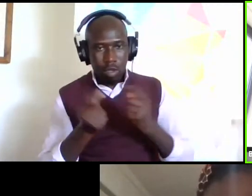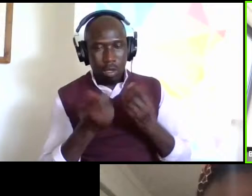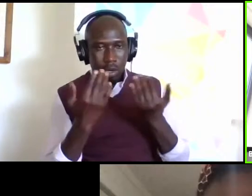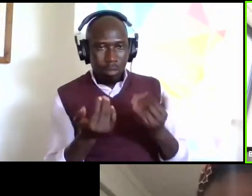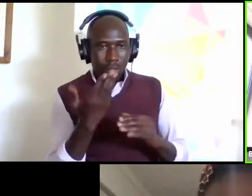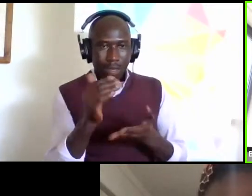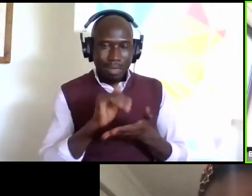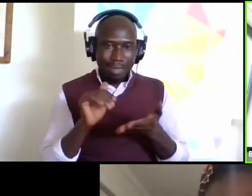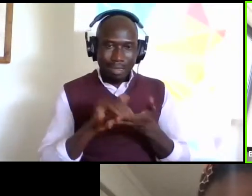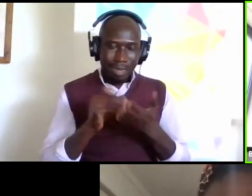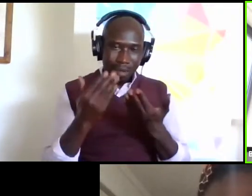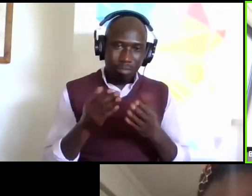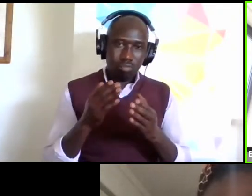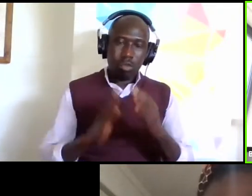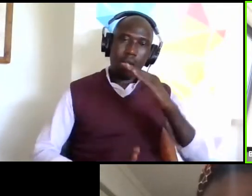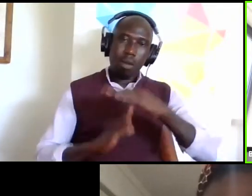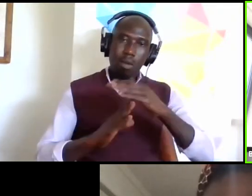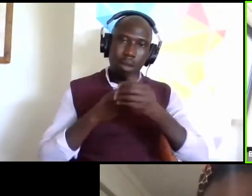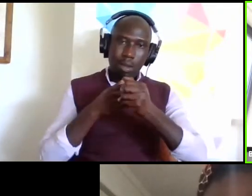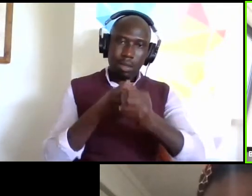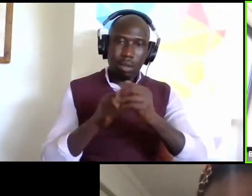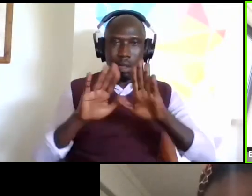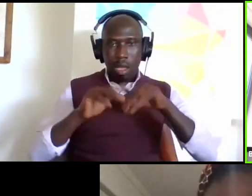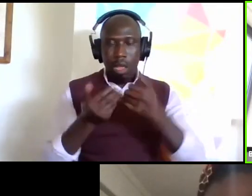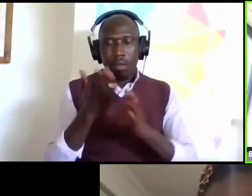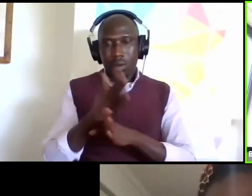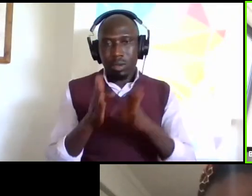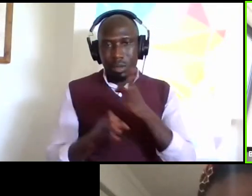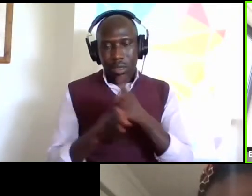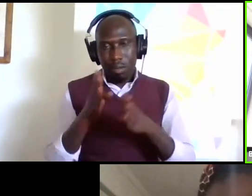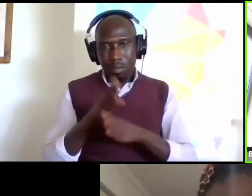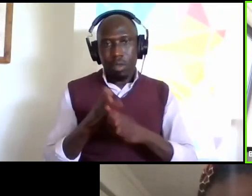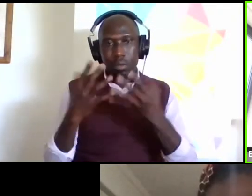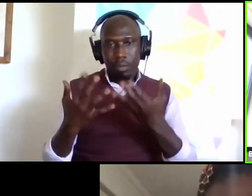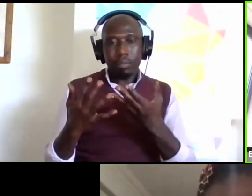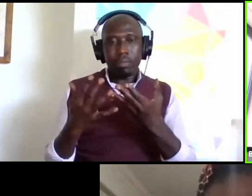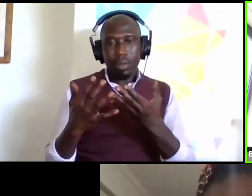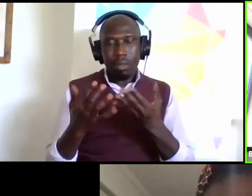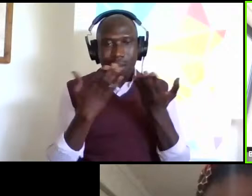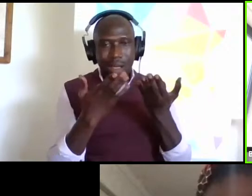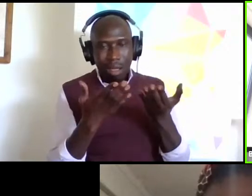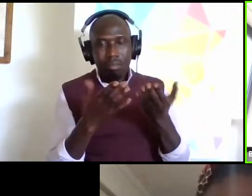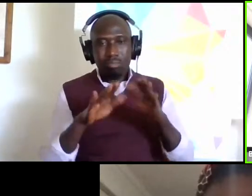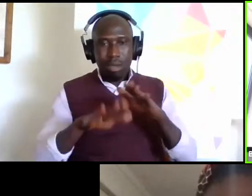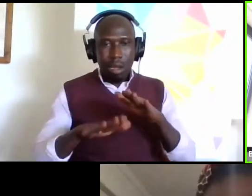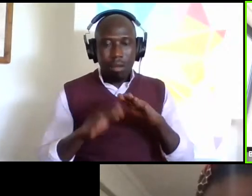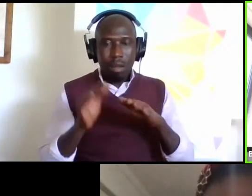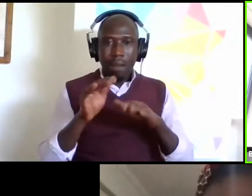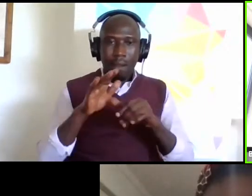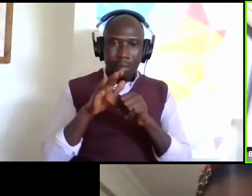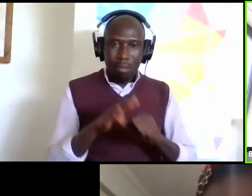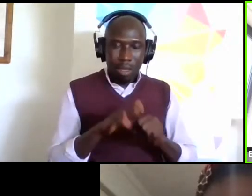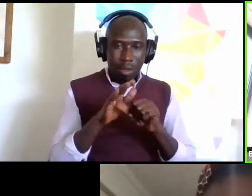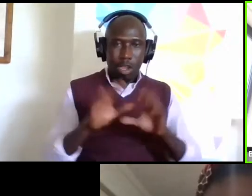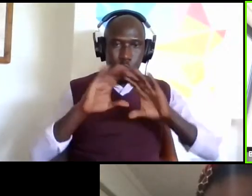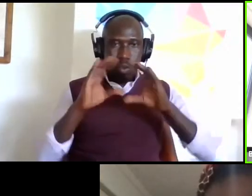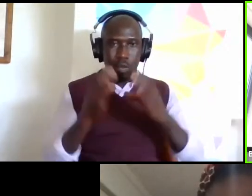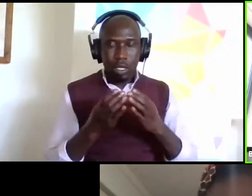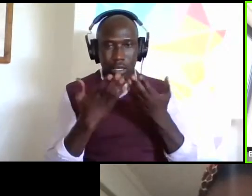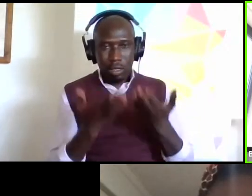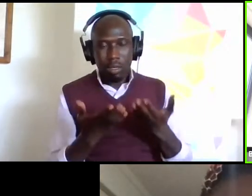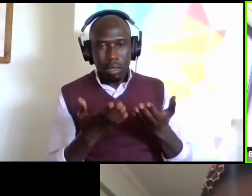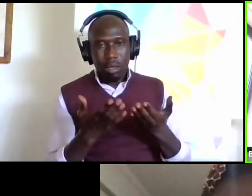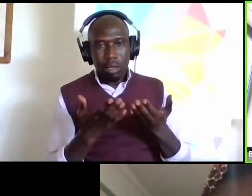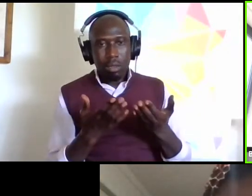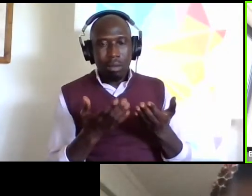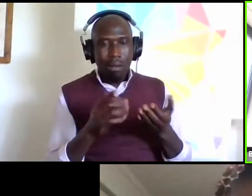centered around thought leadership on how to build and help the lower and marginalized communities harness